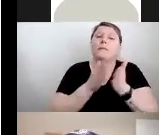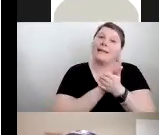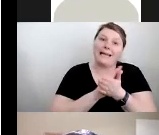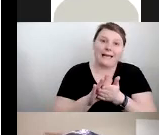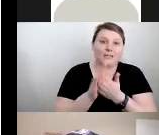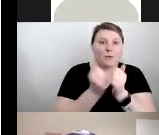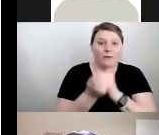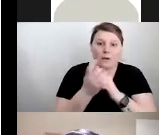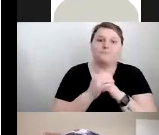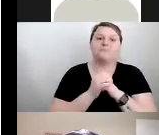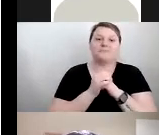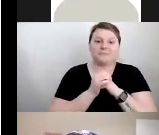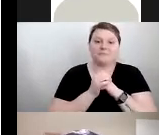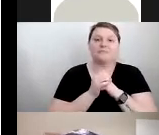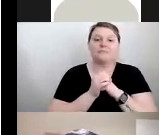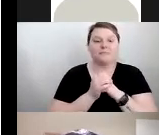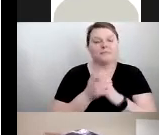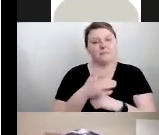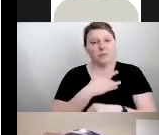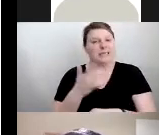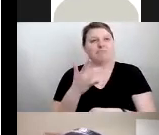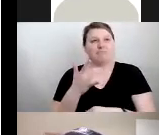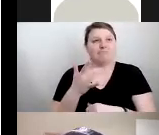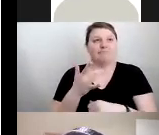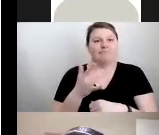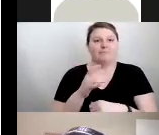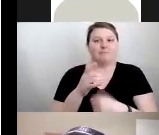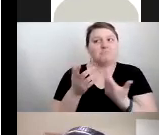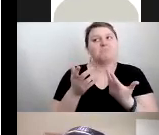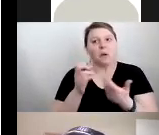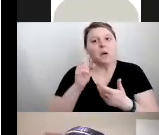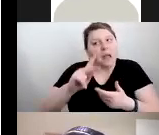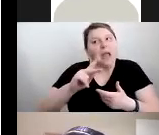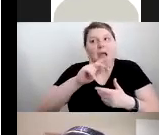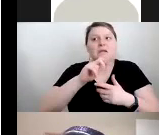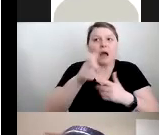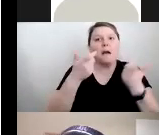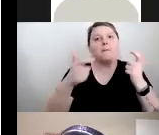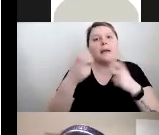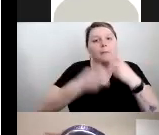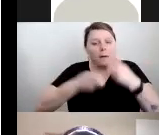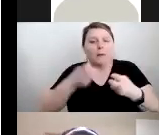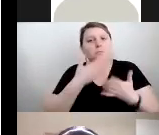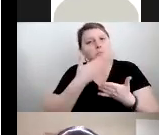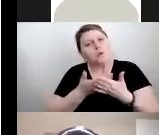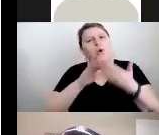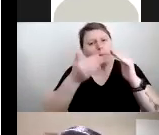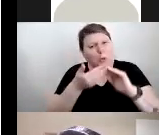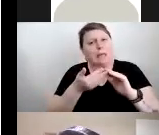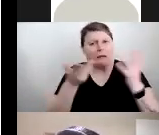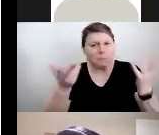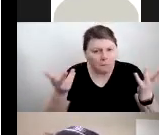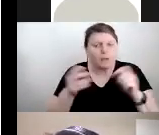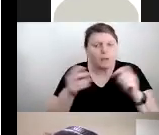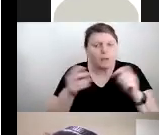everyone. We usually don't have much of a problem with this in global health. It's a very nice community for the most part, but you